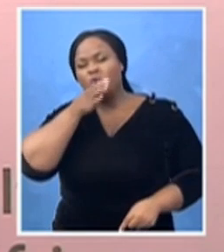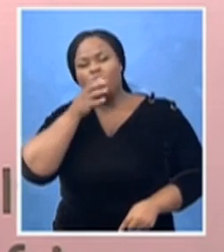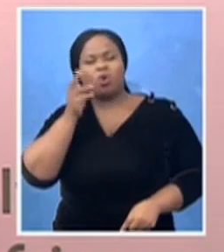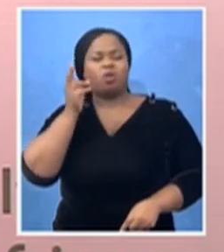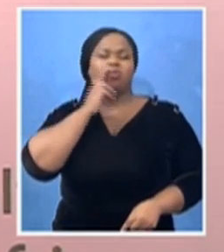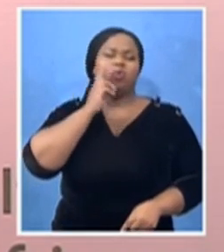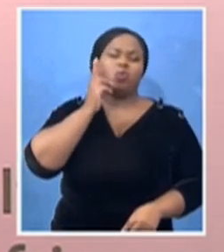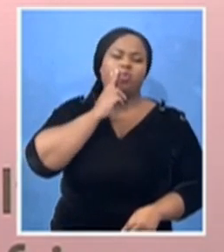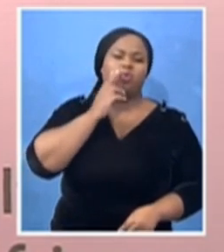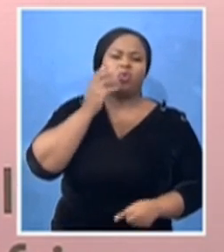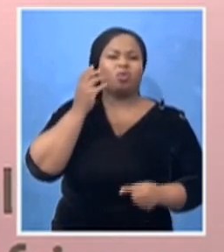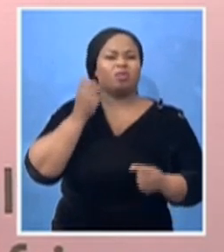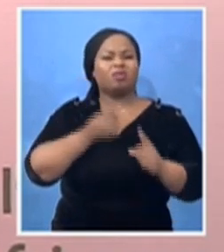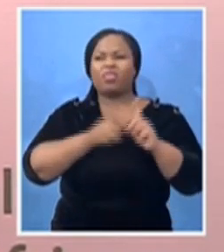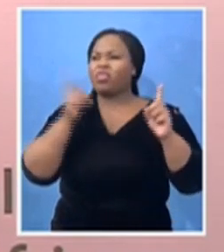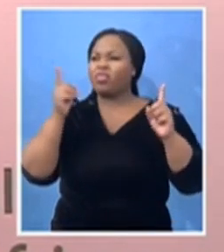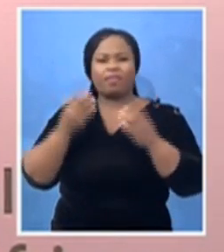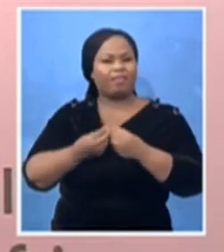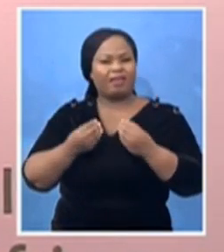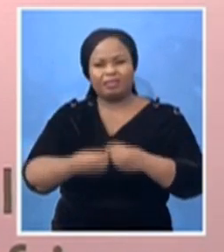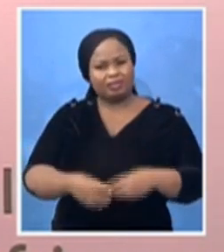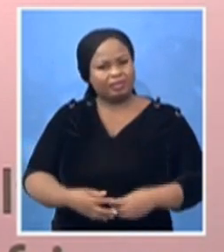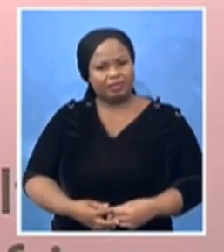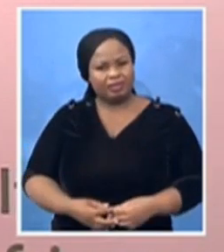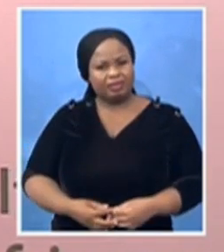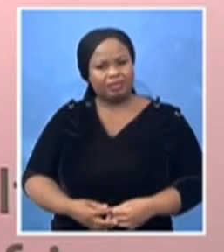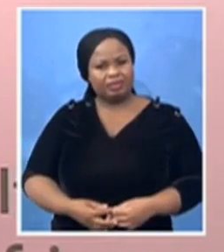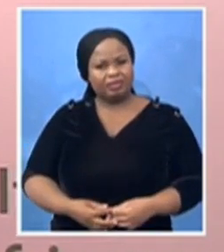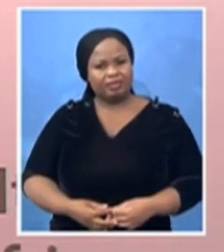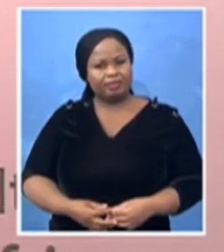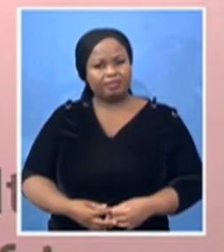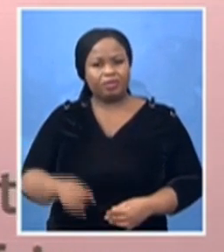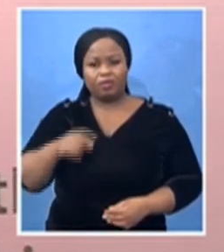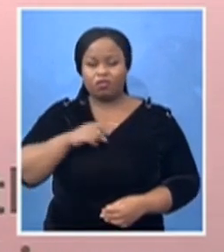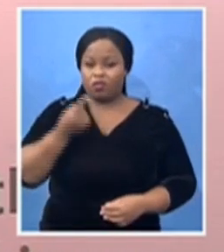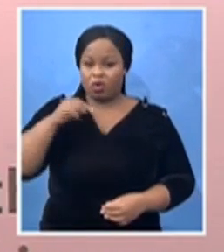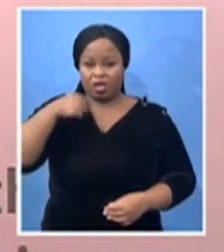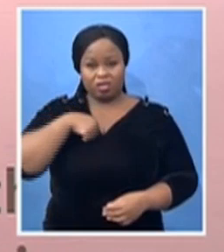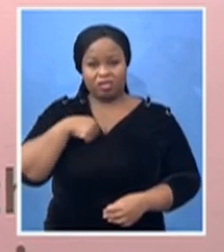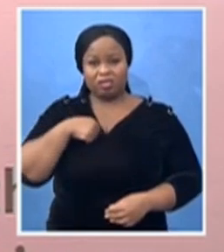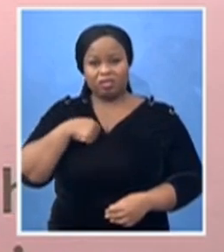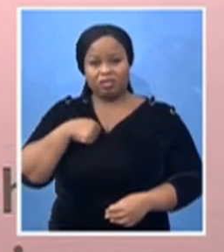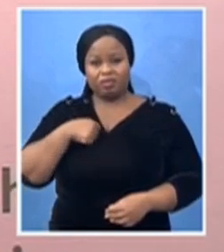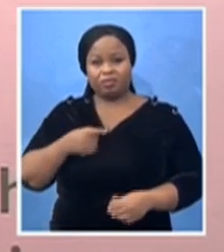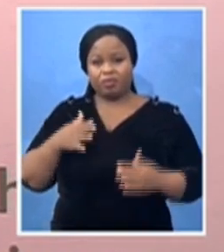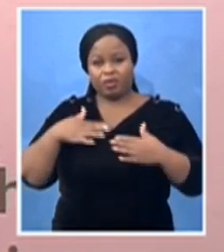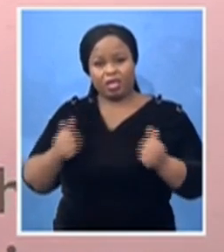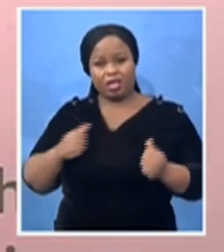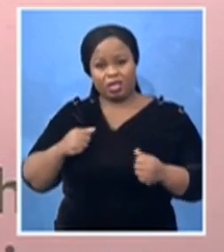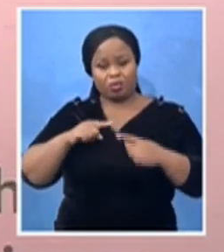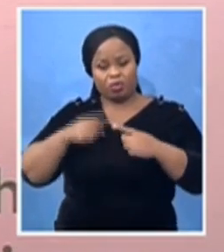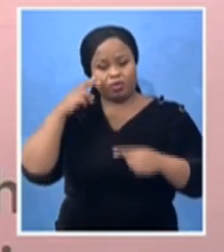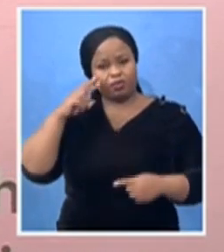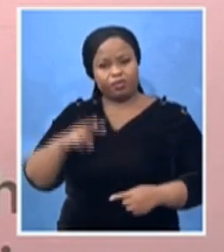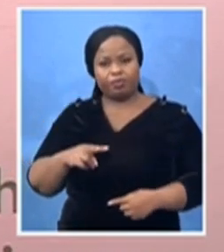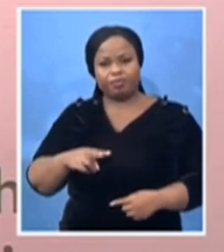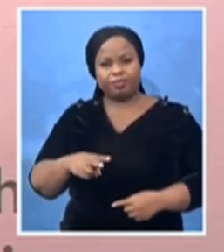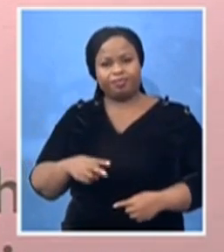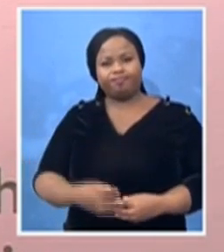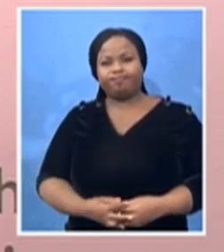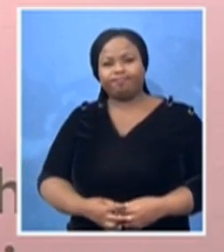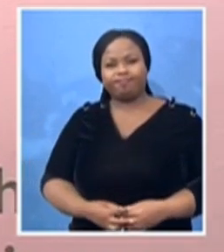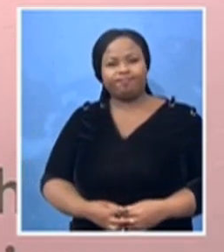issues, for us, from the health point of view, there is nothing to